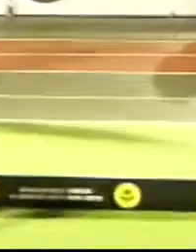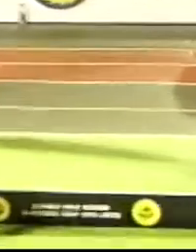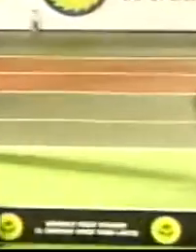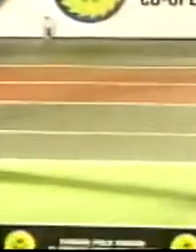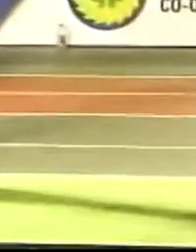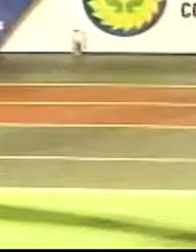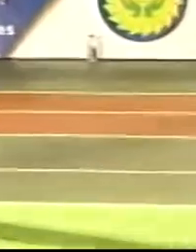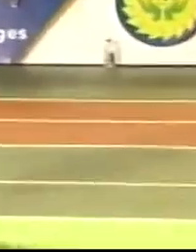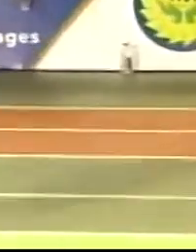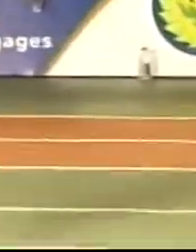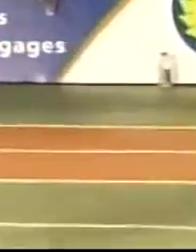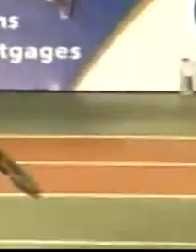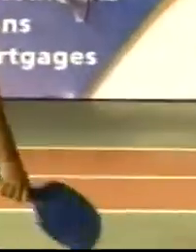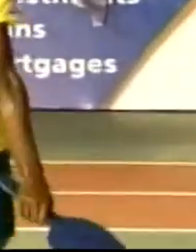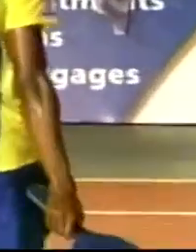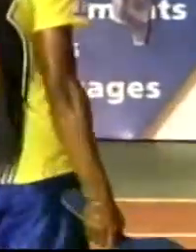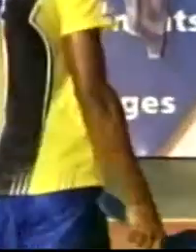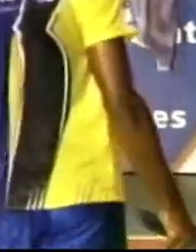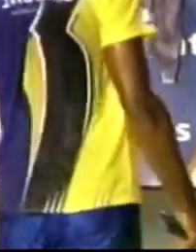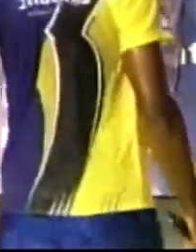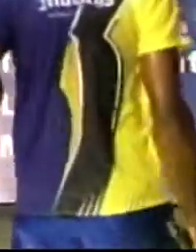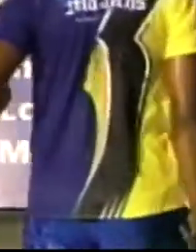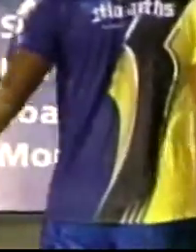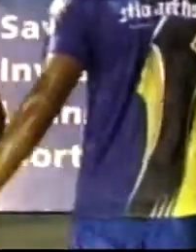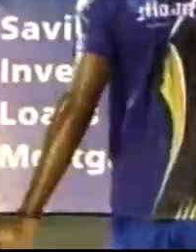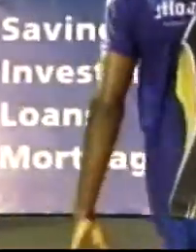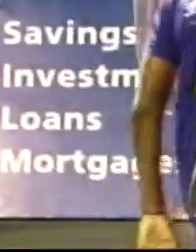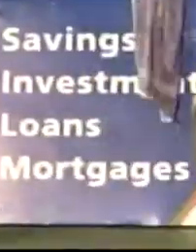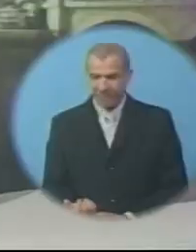on to the round of 16.